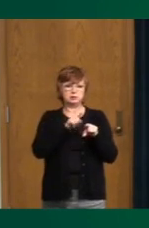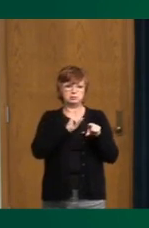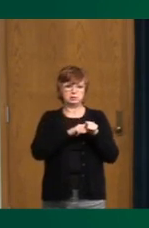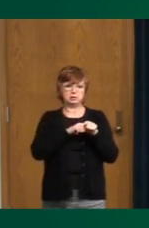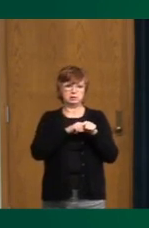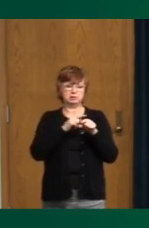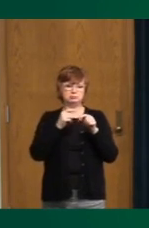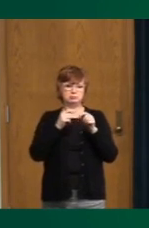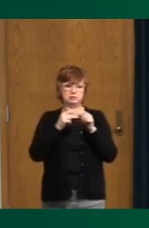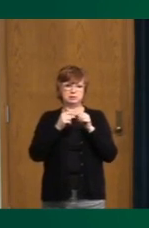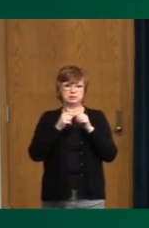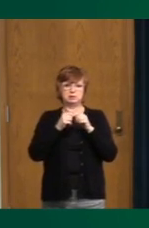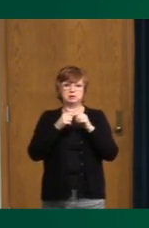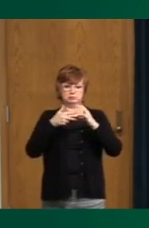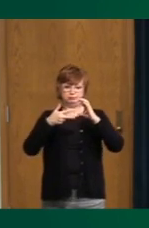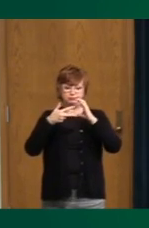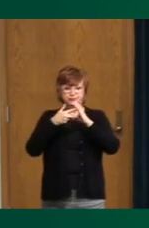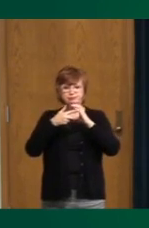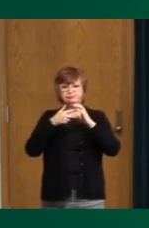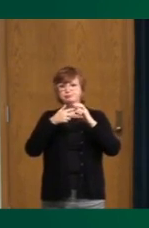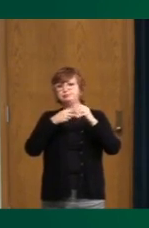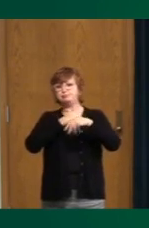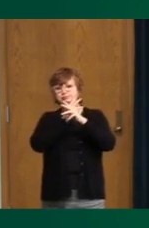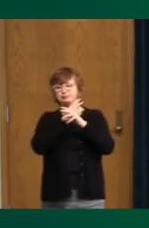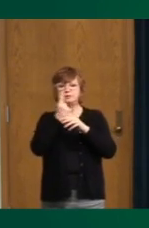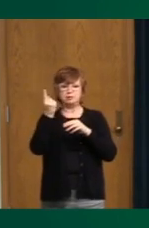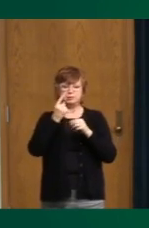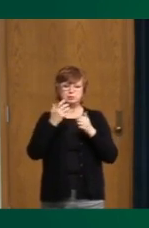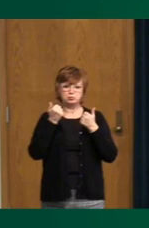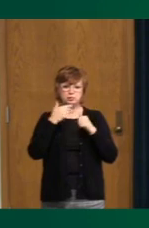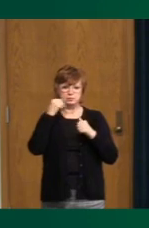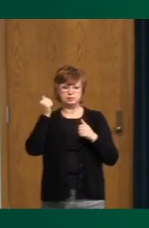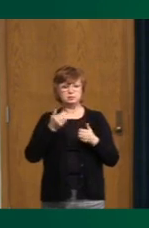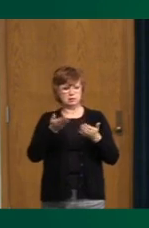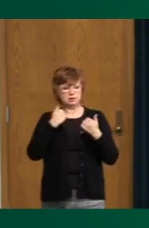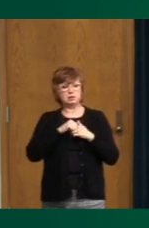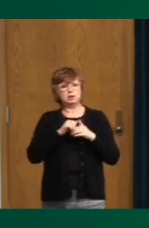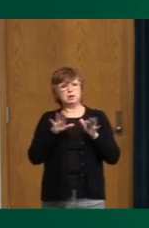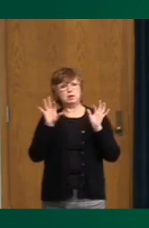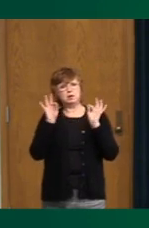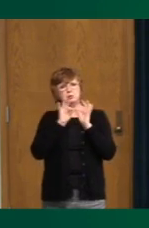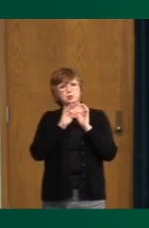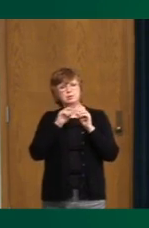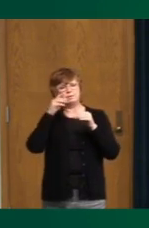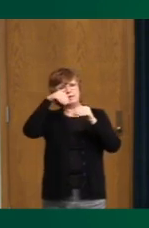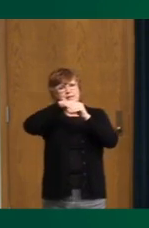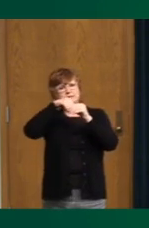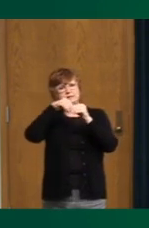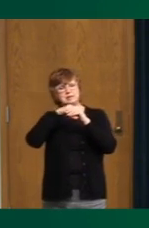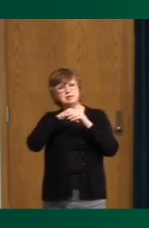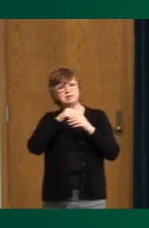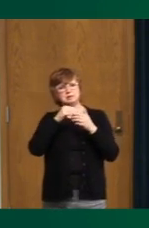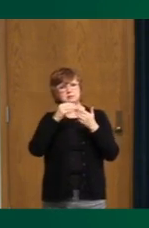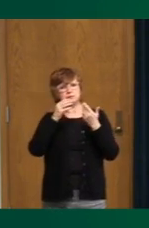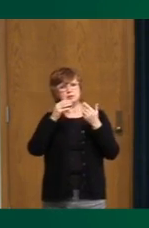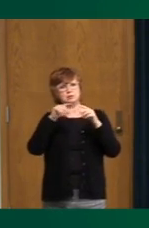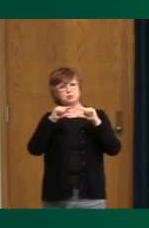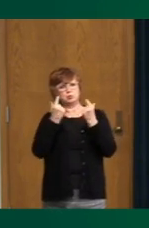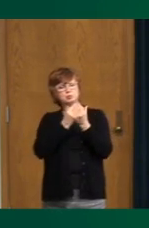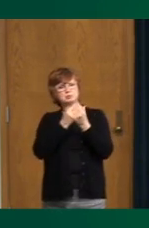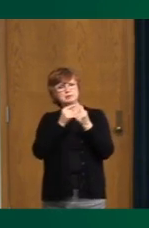really important. The indoor private gathering piece, I think, is critical because, like I said, if